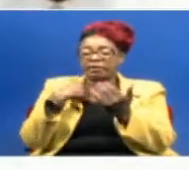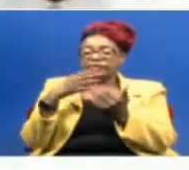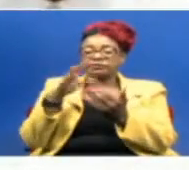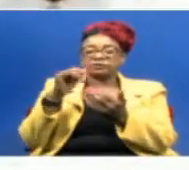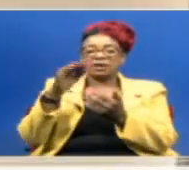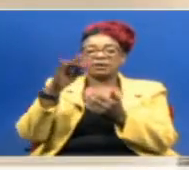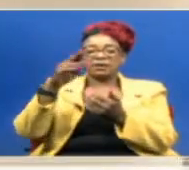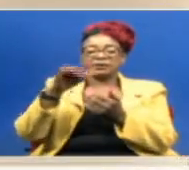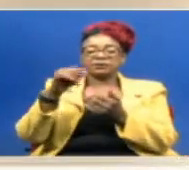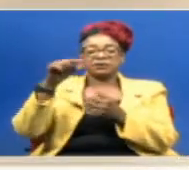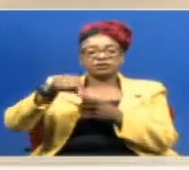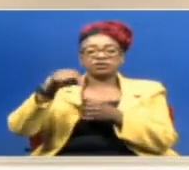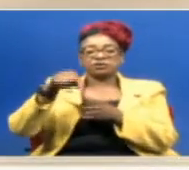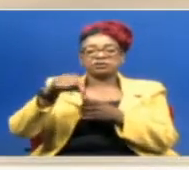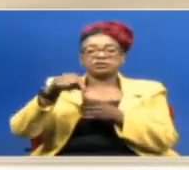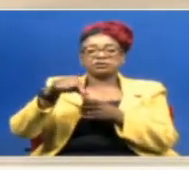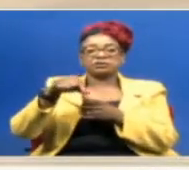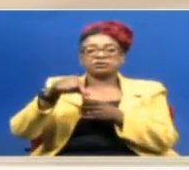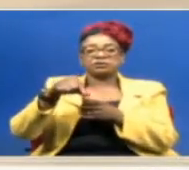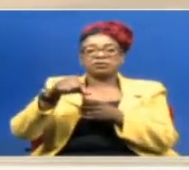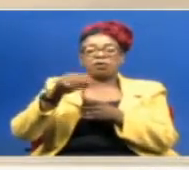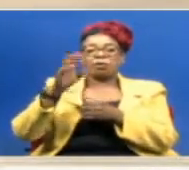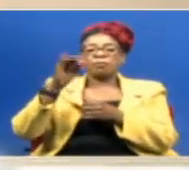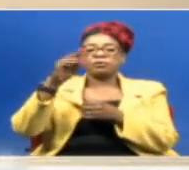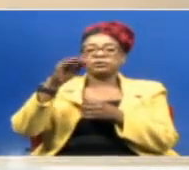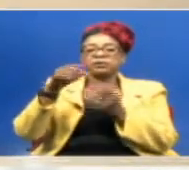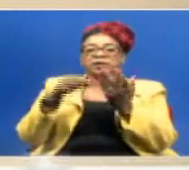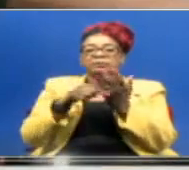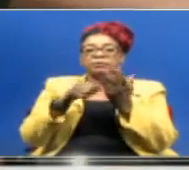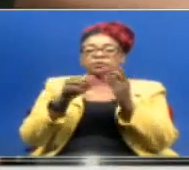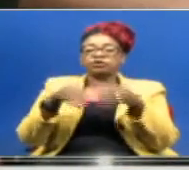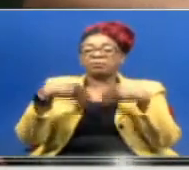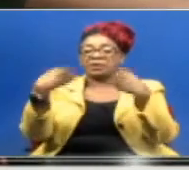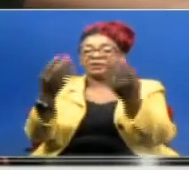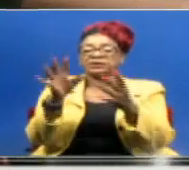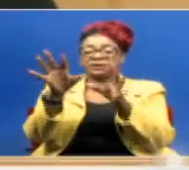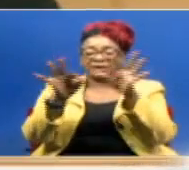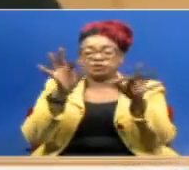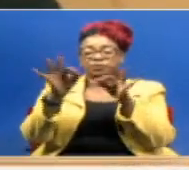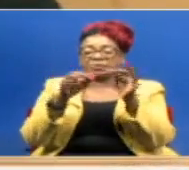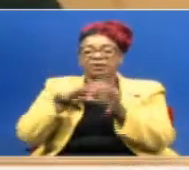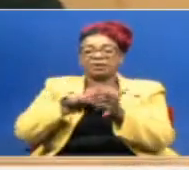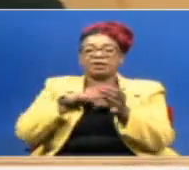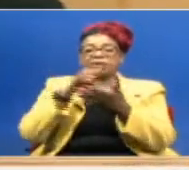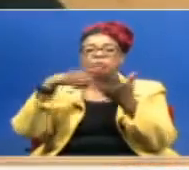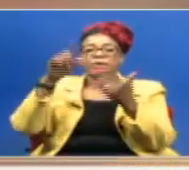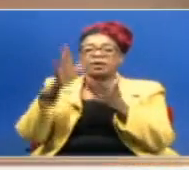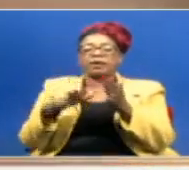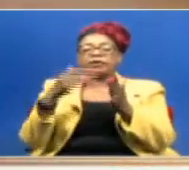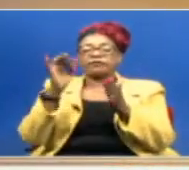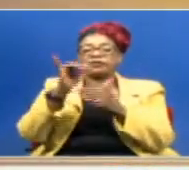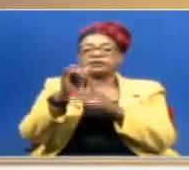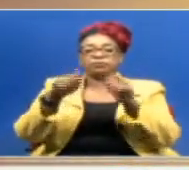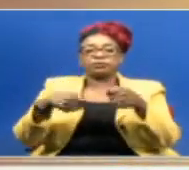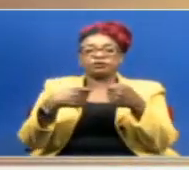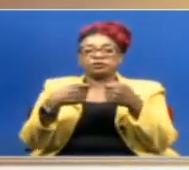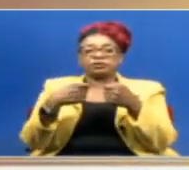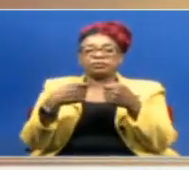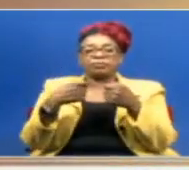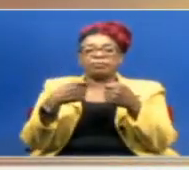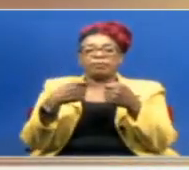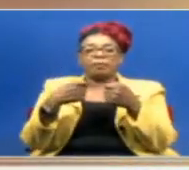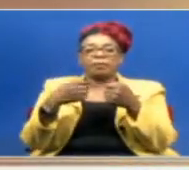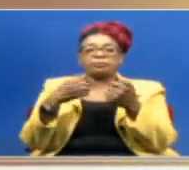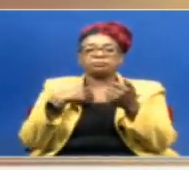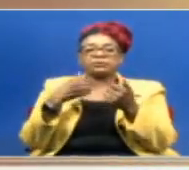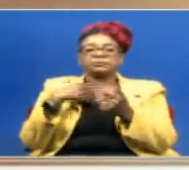Qatar. Omuse's name was nominated and he was selected to be the lucky winner of the signed boots. Hi Omuse, you okay? I'm Rodrygo from Al